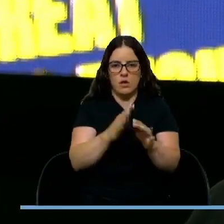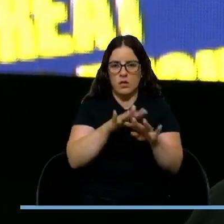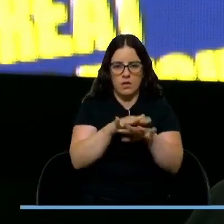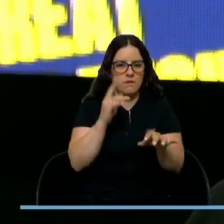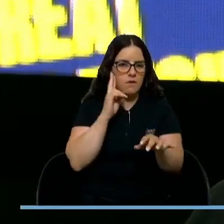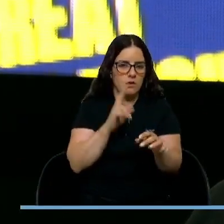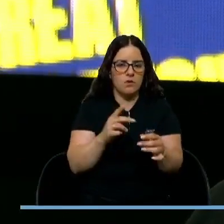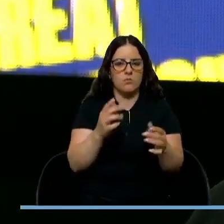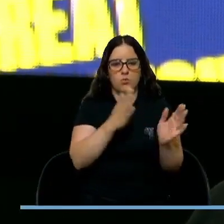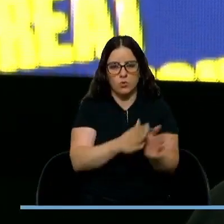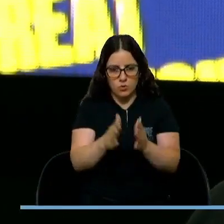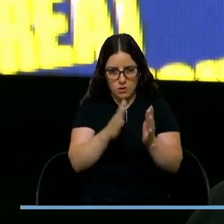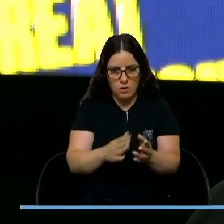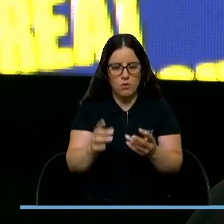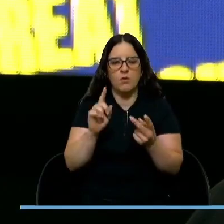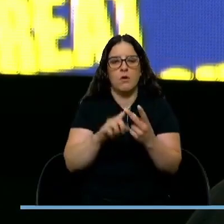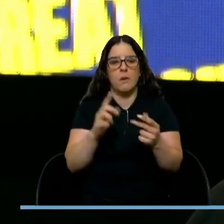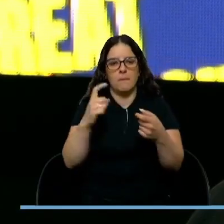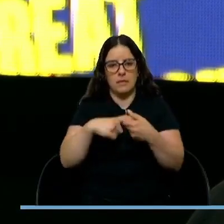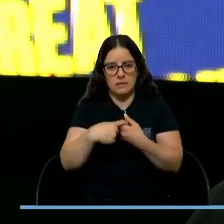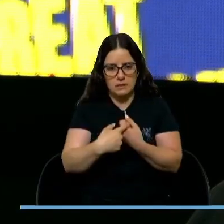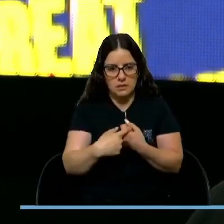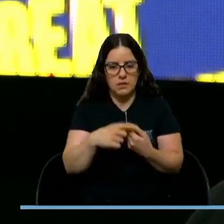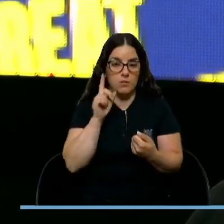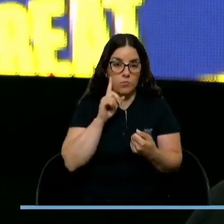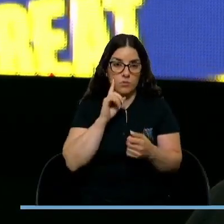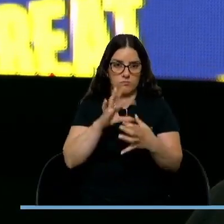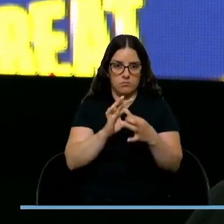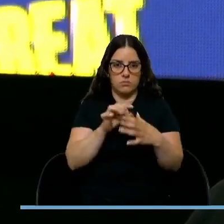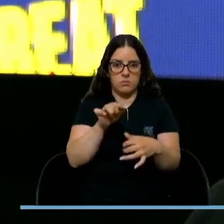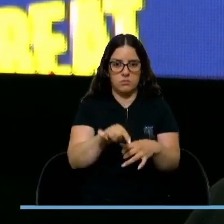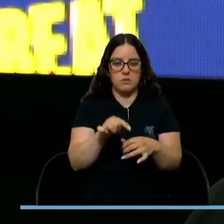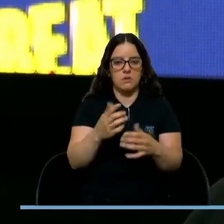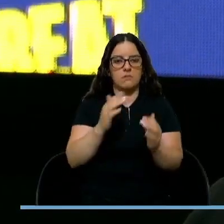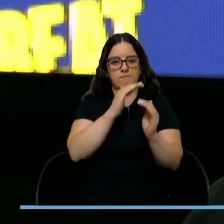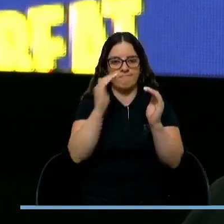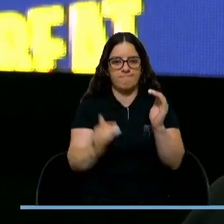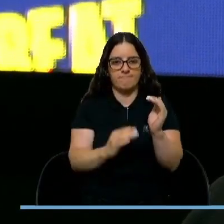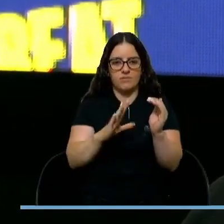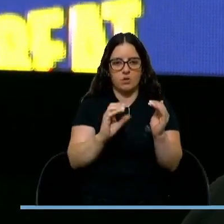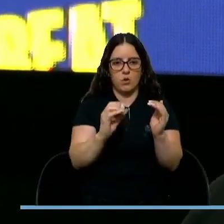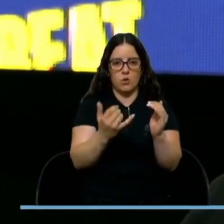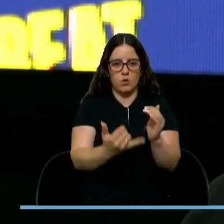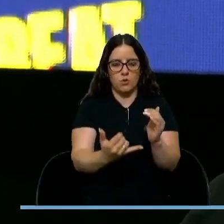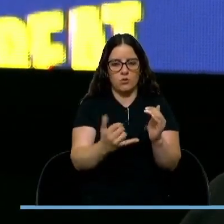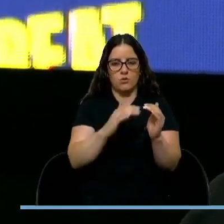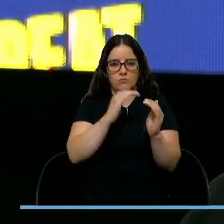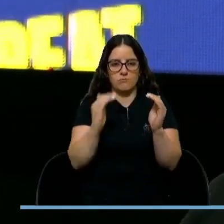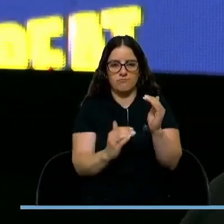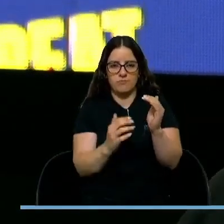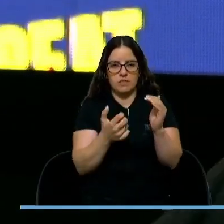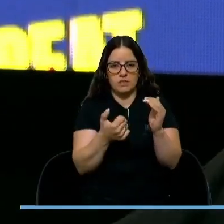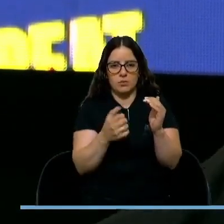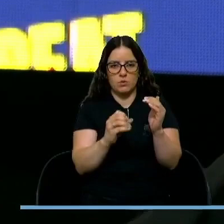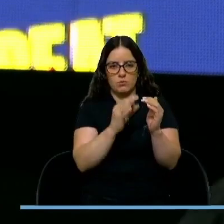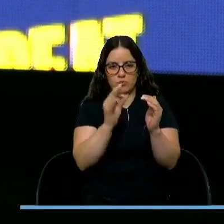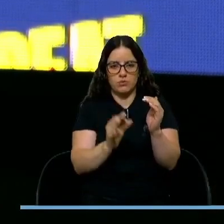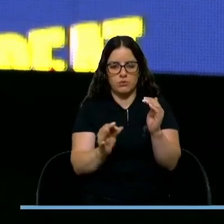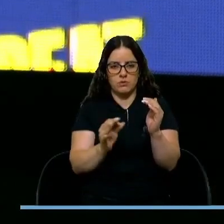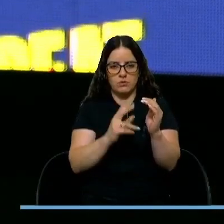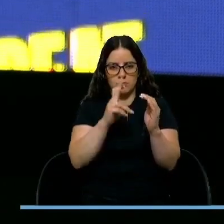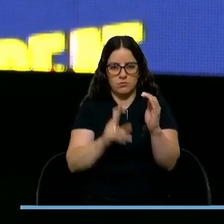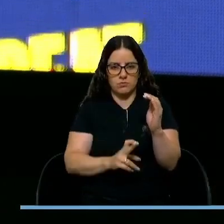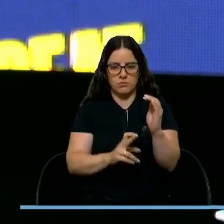chain production, that is, our partners are very important, with a CO2 reduction by 50%. And